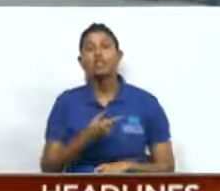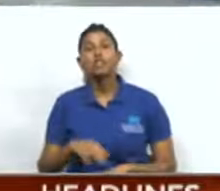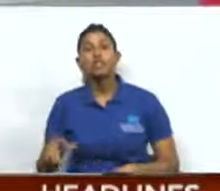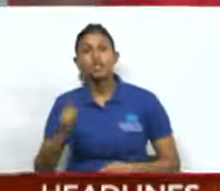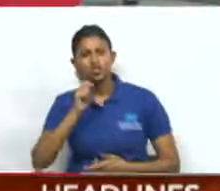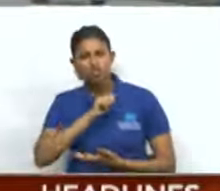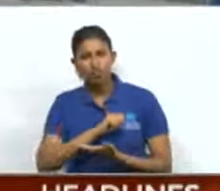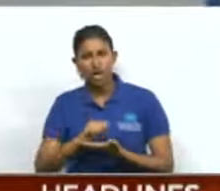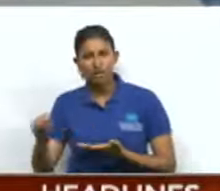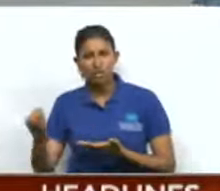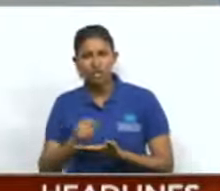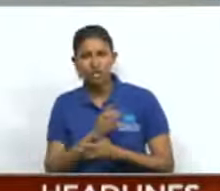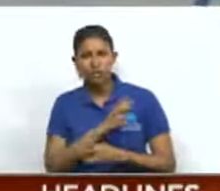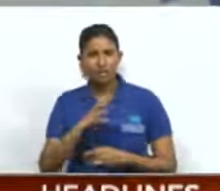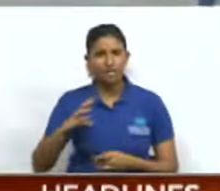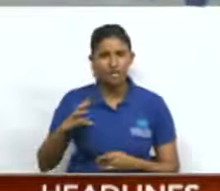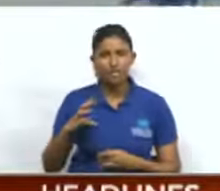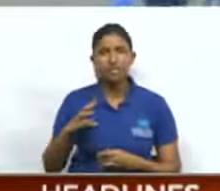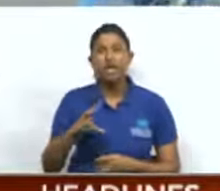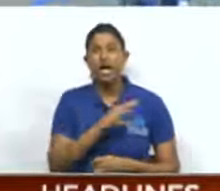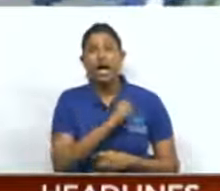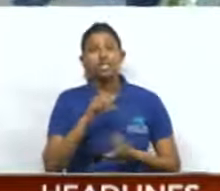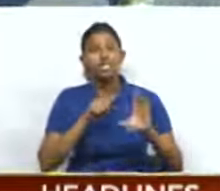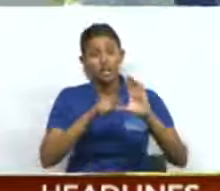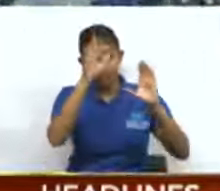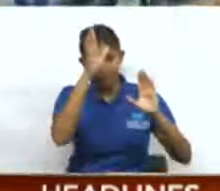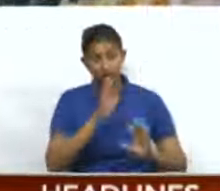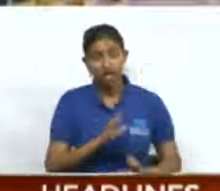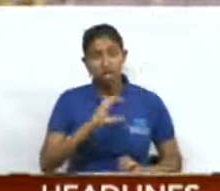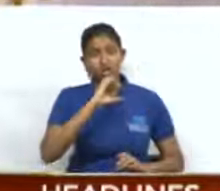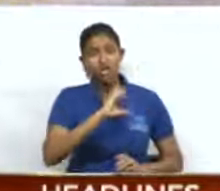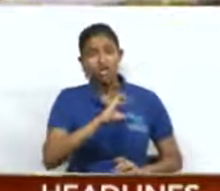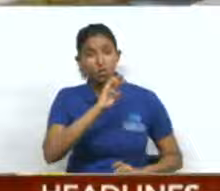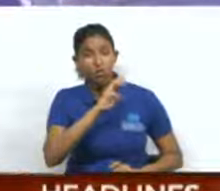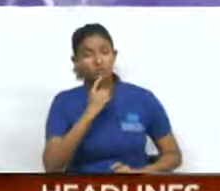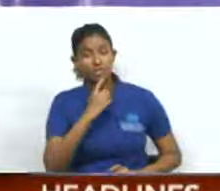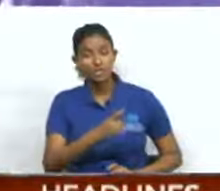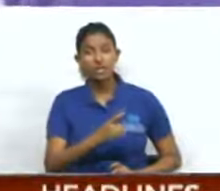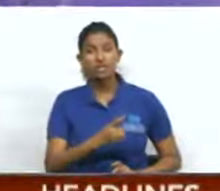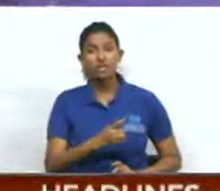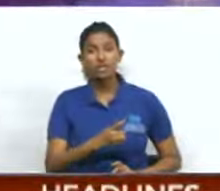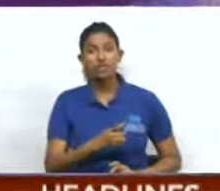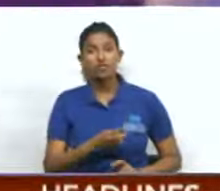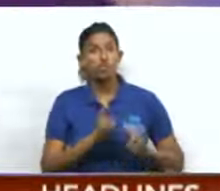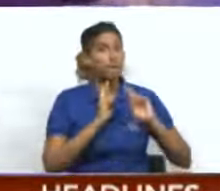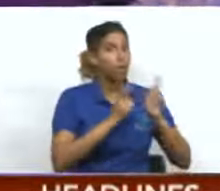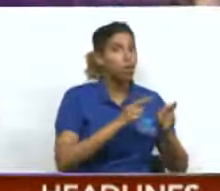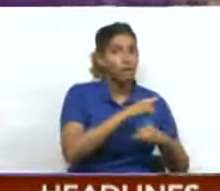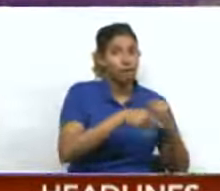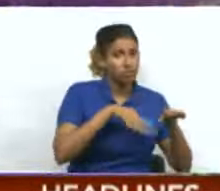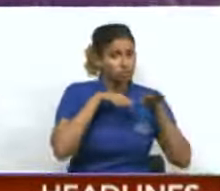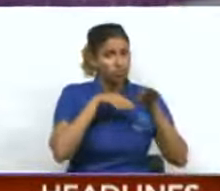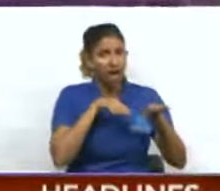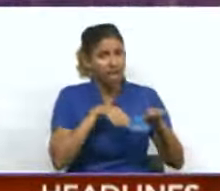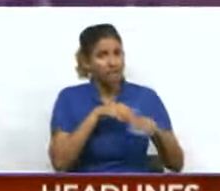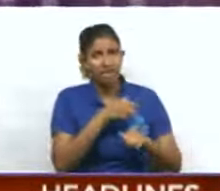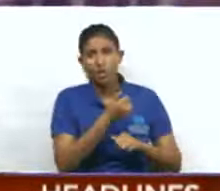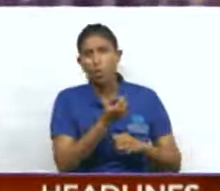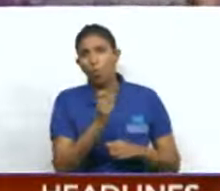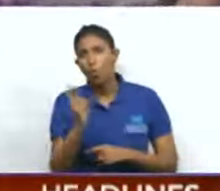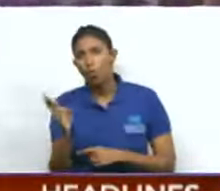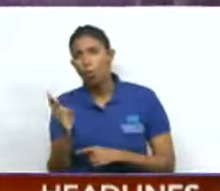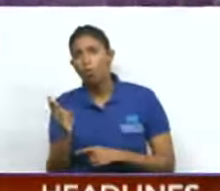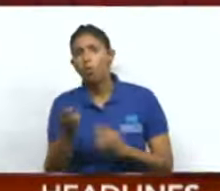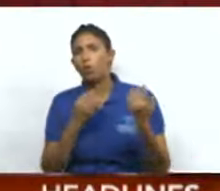Demi Cruikshank, and chairman of the chamber, Curtis Williams, said there were no reports of congestion at any of Tobago's